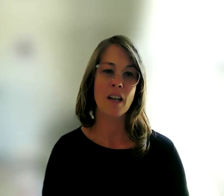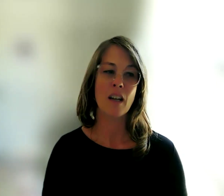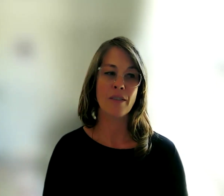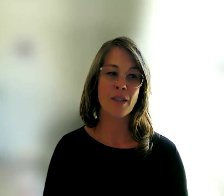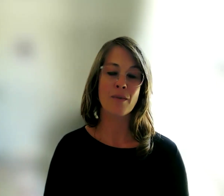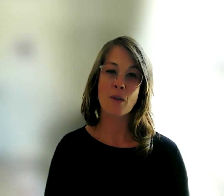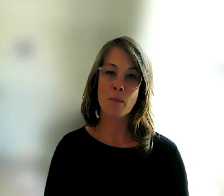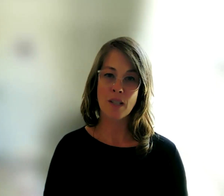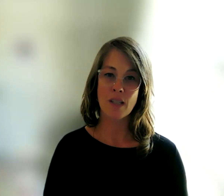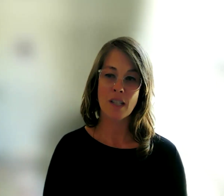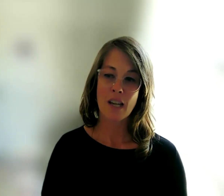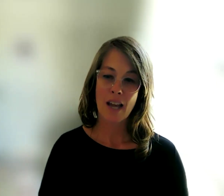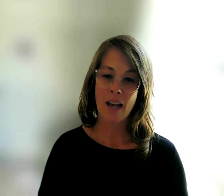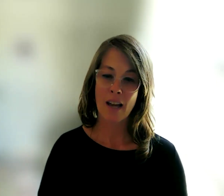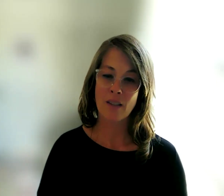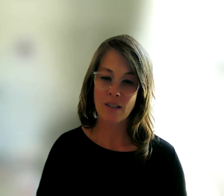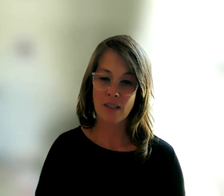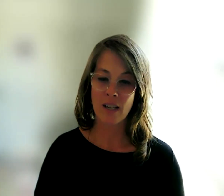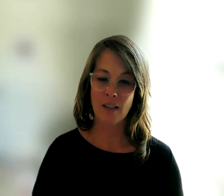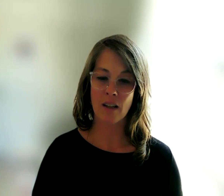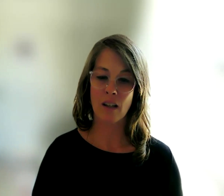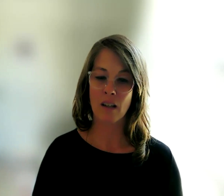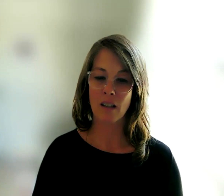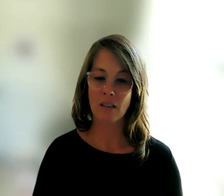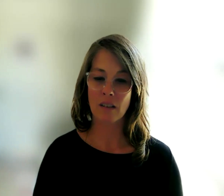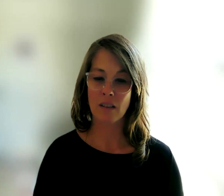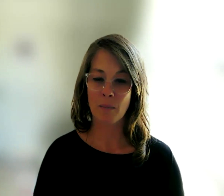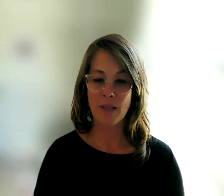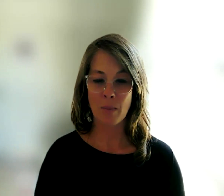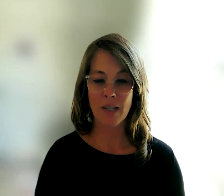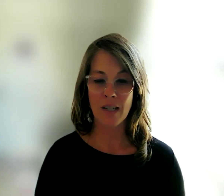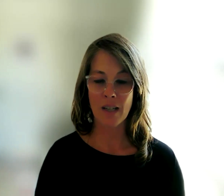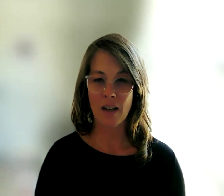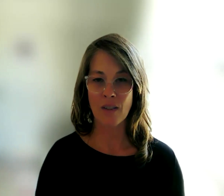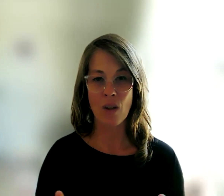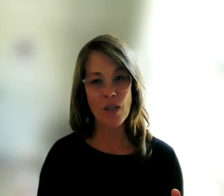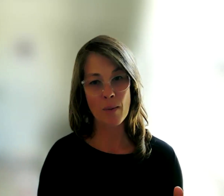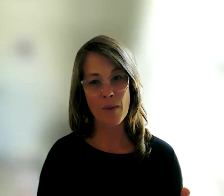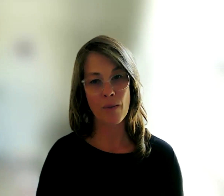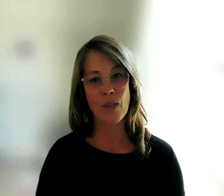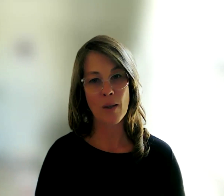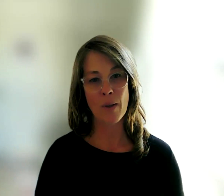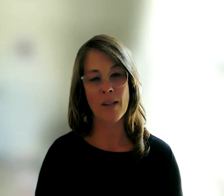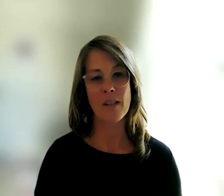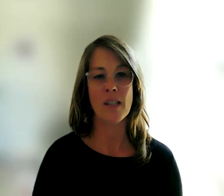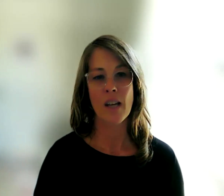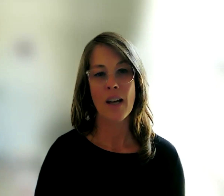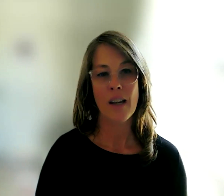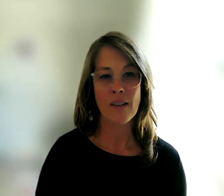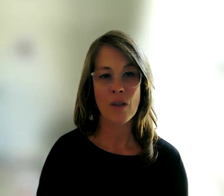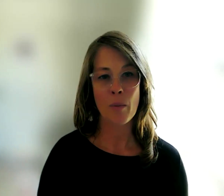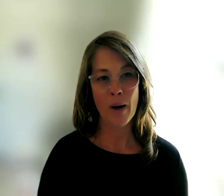bid to the federal budget to seek some CPD scholarships for